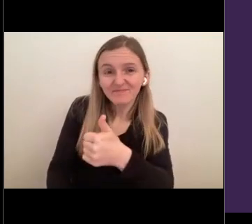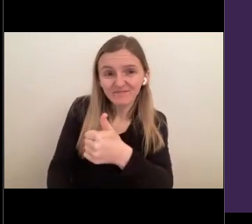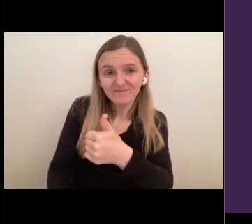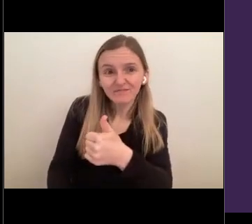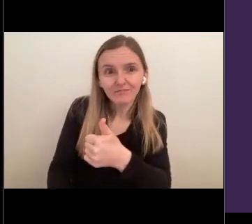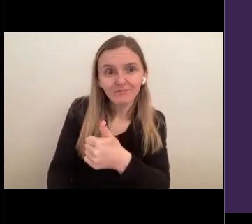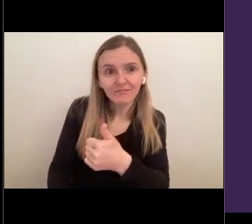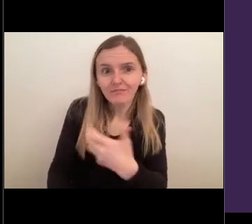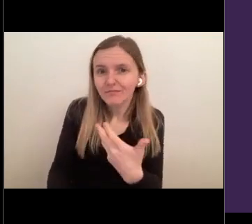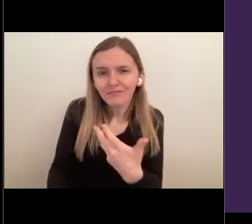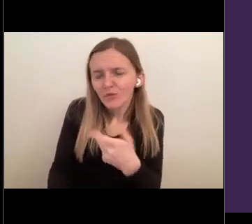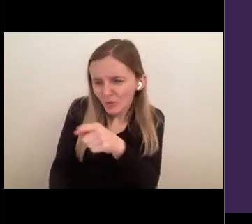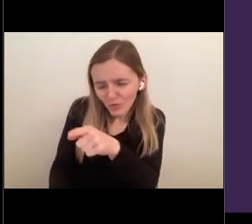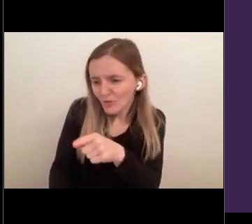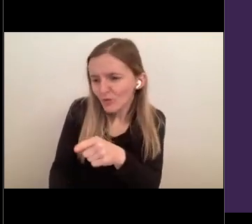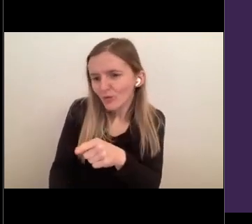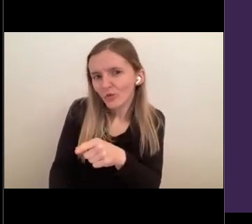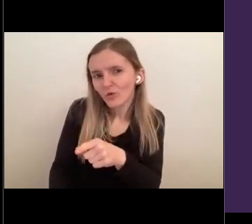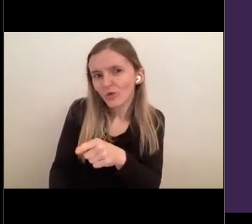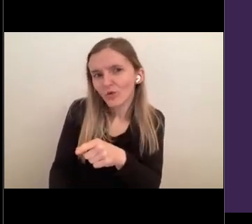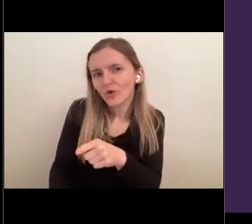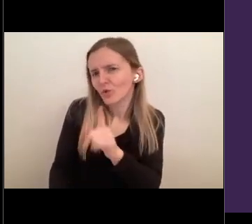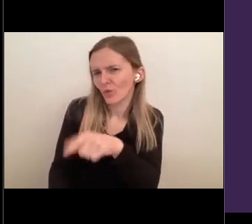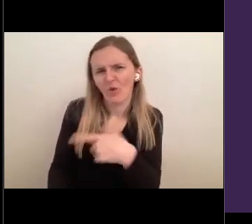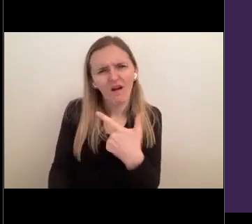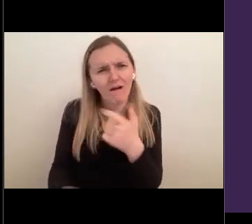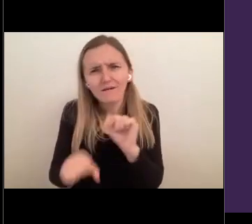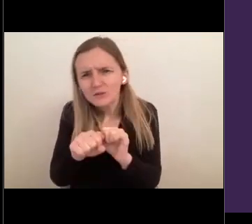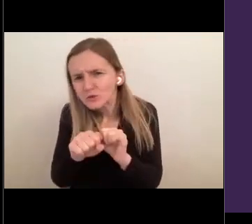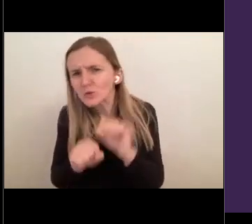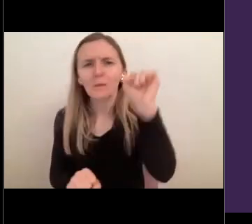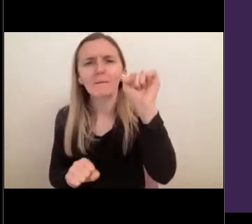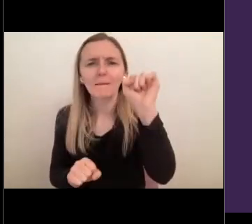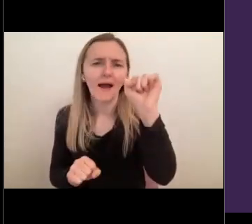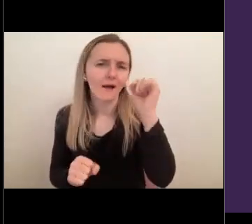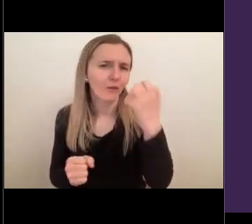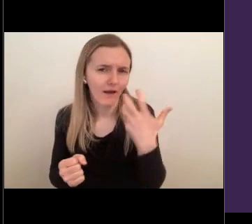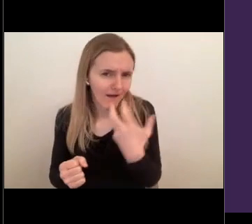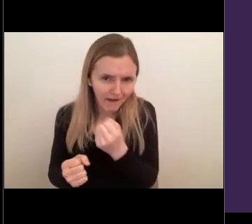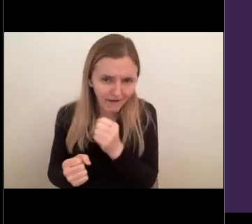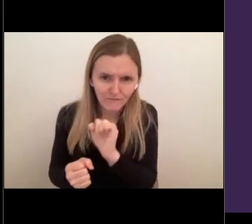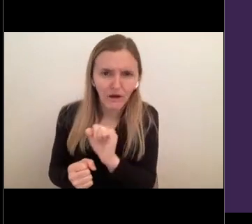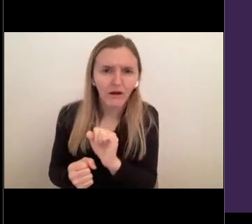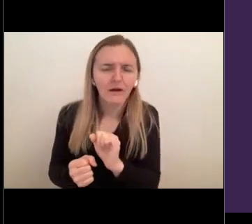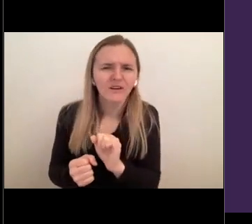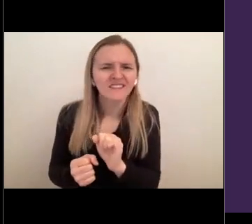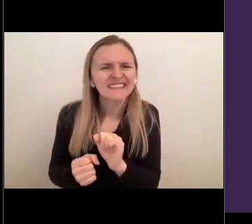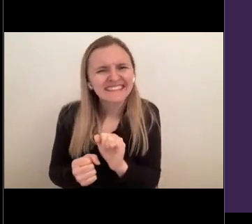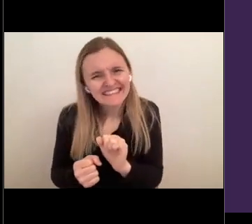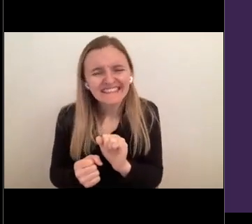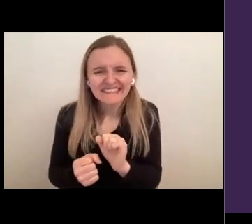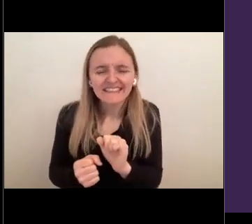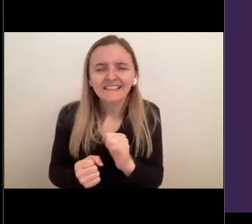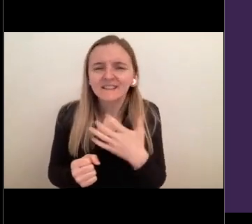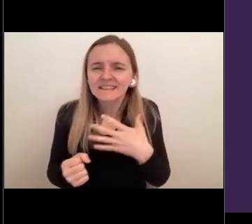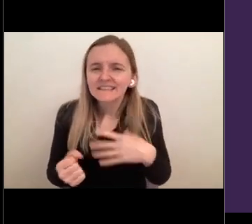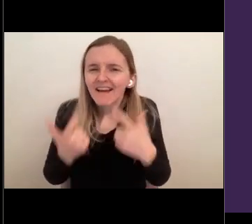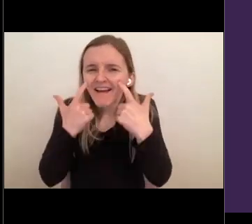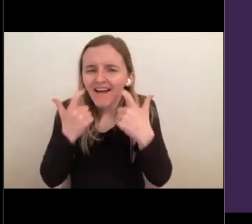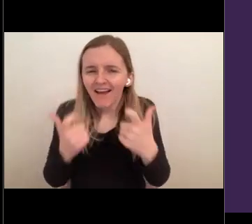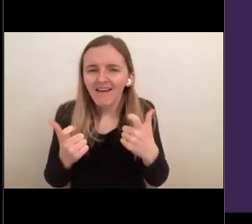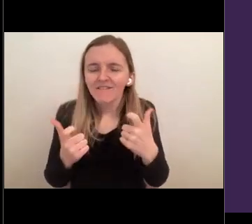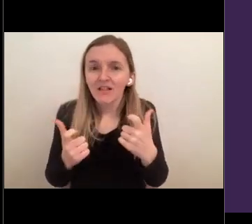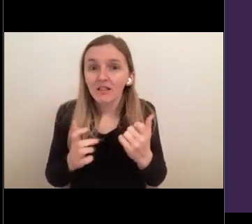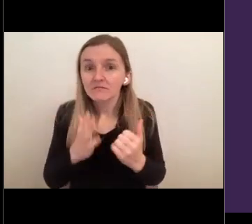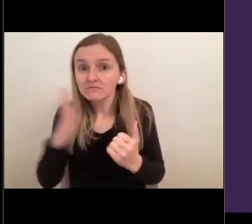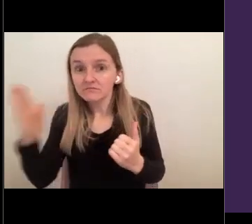It's not this that you have actually. It's a superpower. Oh, it's you shouldn't. So I think that it's just so important